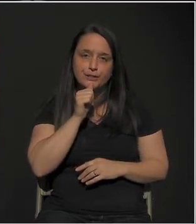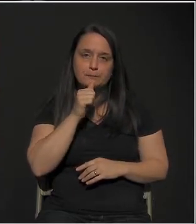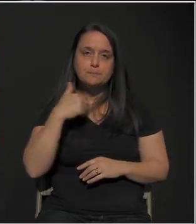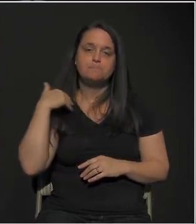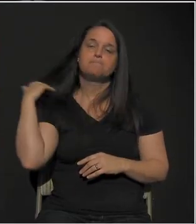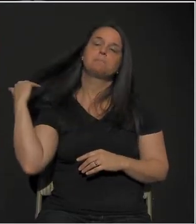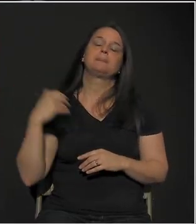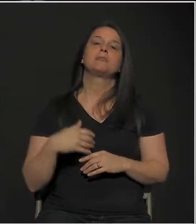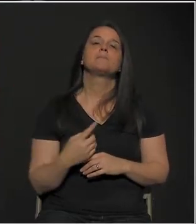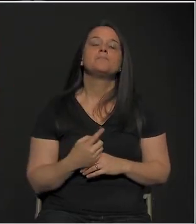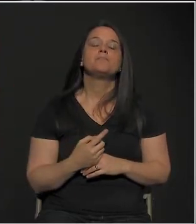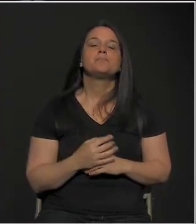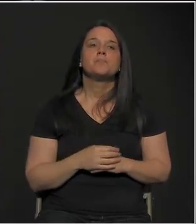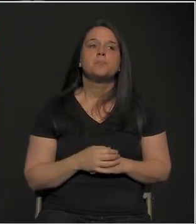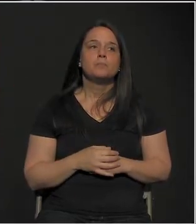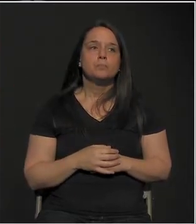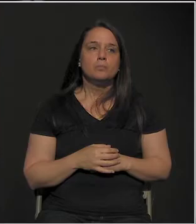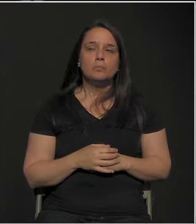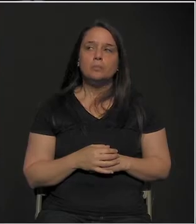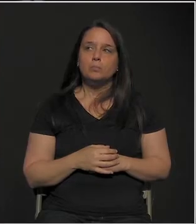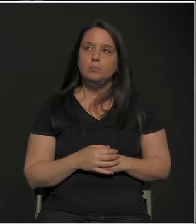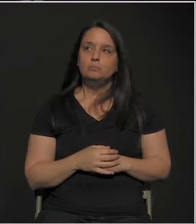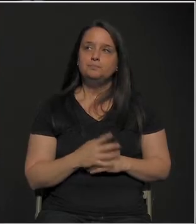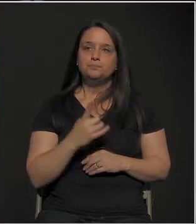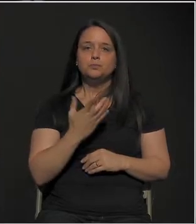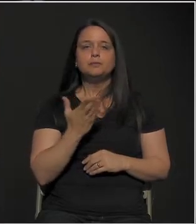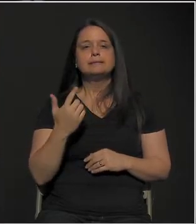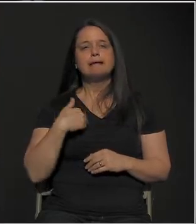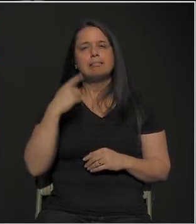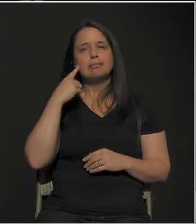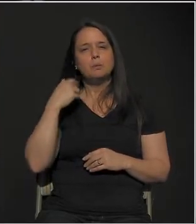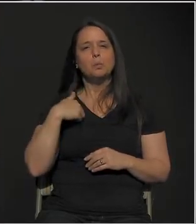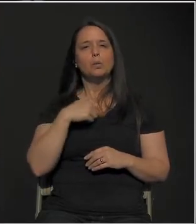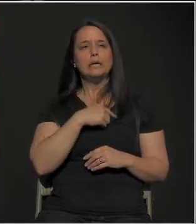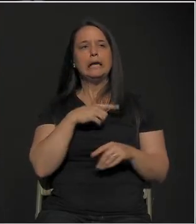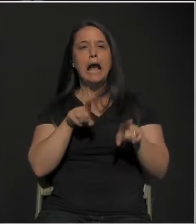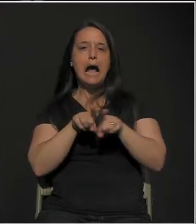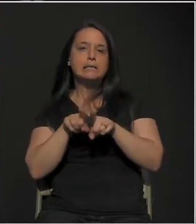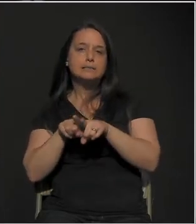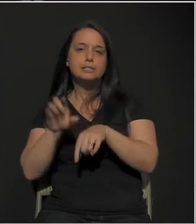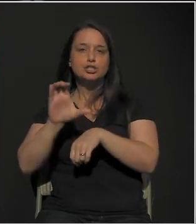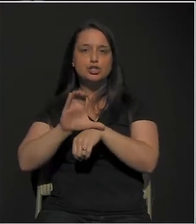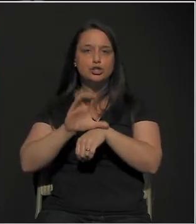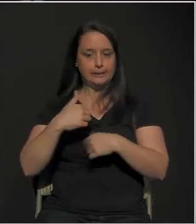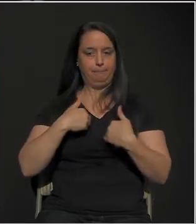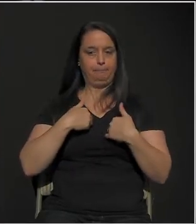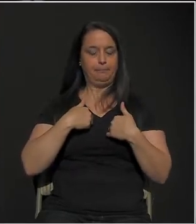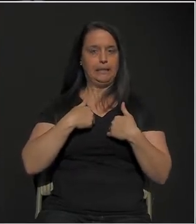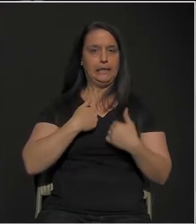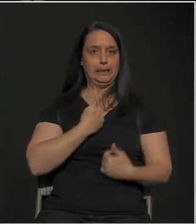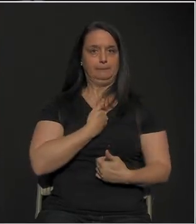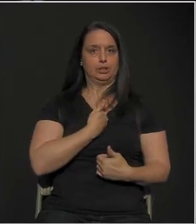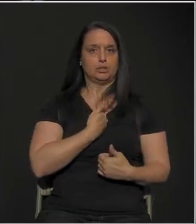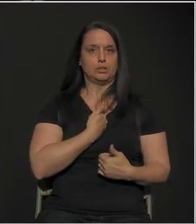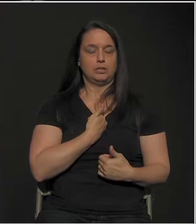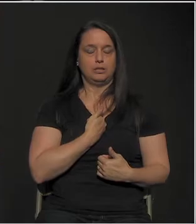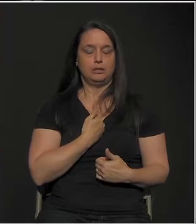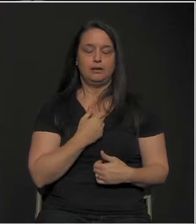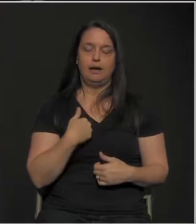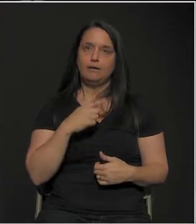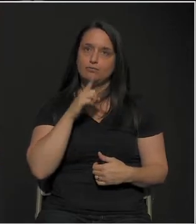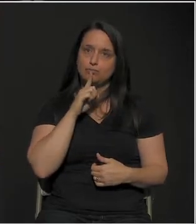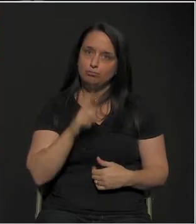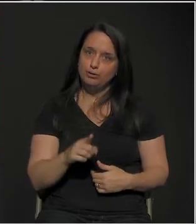one of the things where I think we as a church, and me personally, this is one of the things I